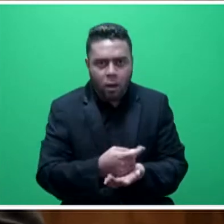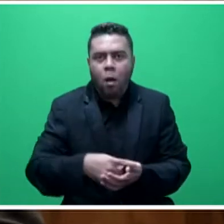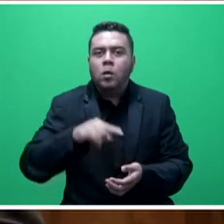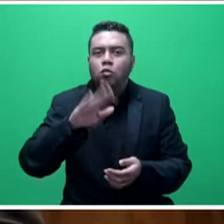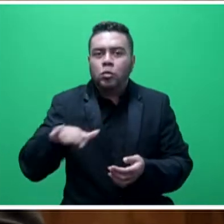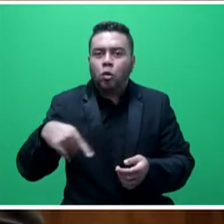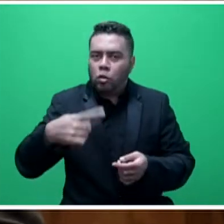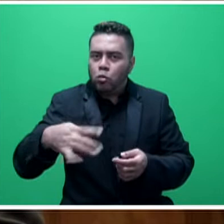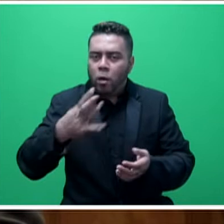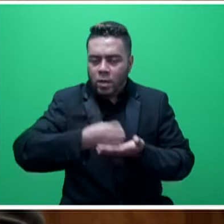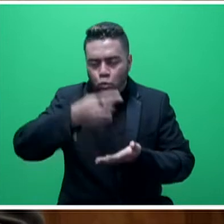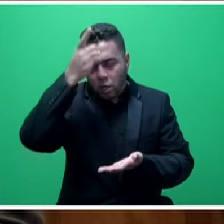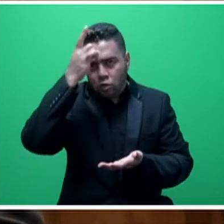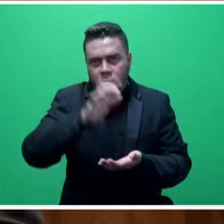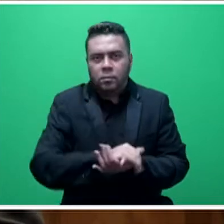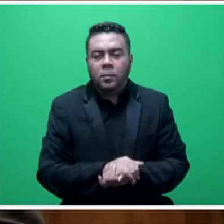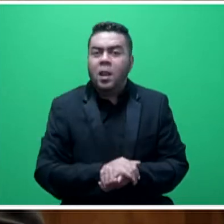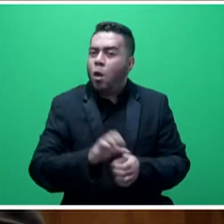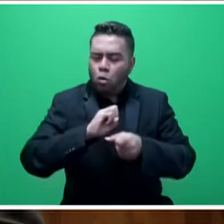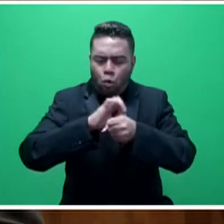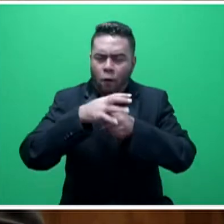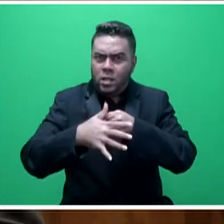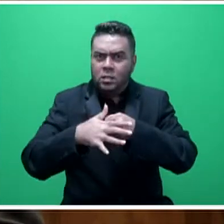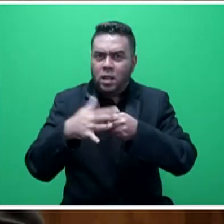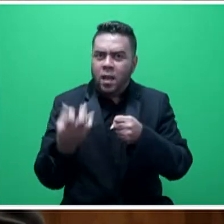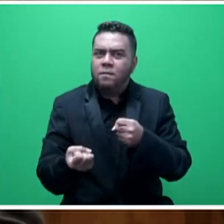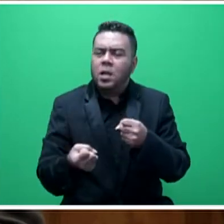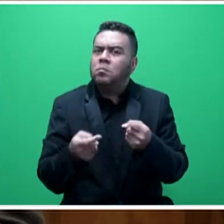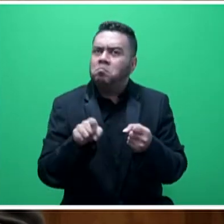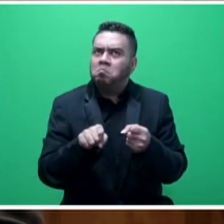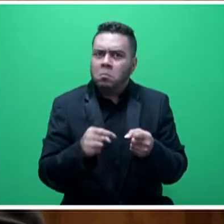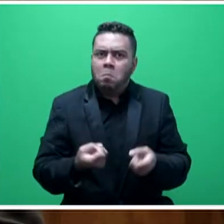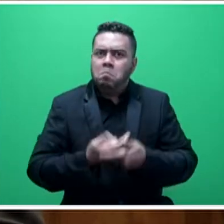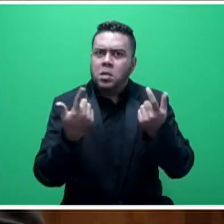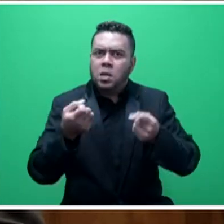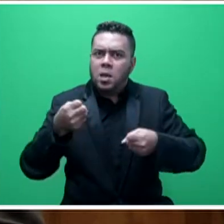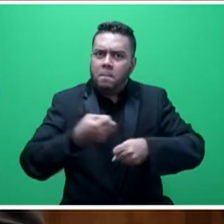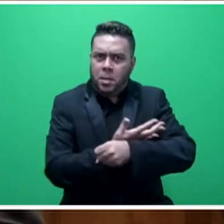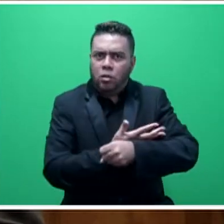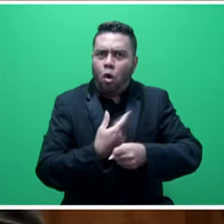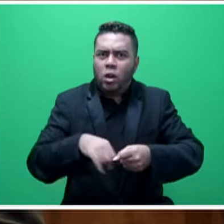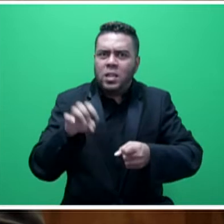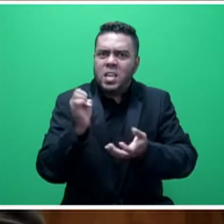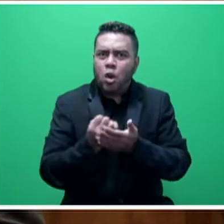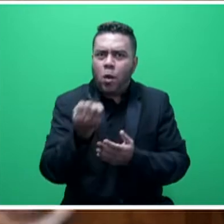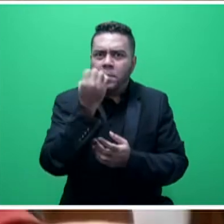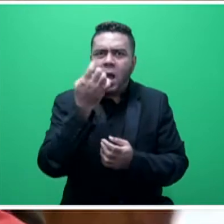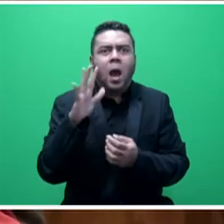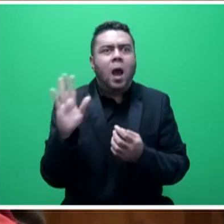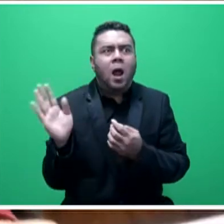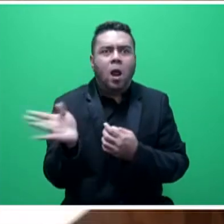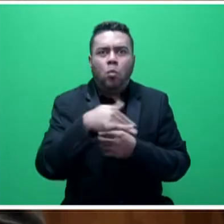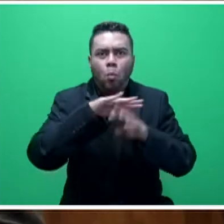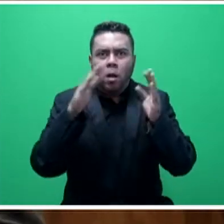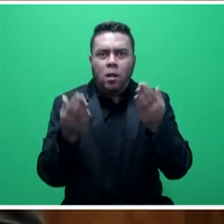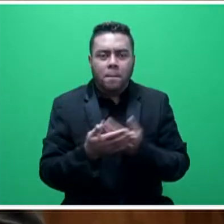said, despite the fact that COVID-19 has had such a severe impact on all economies around the world, the Fijian government